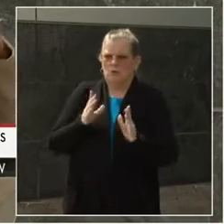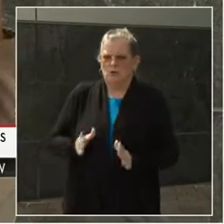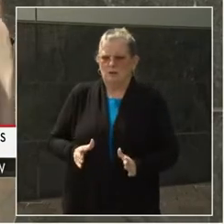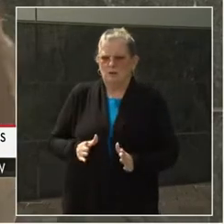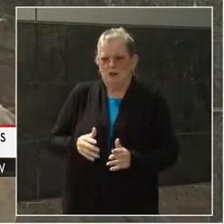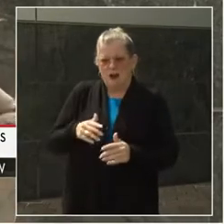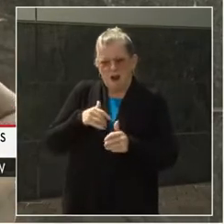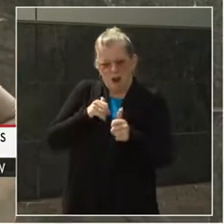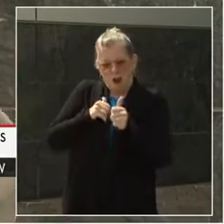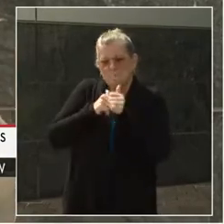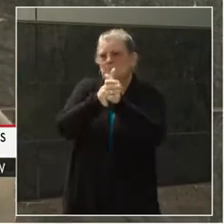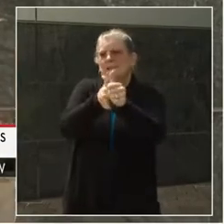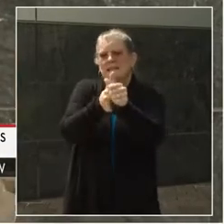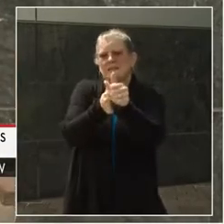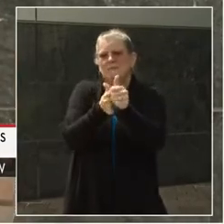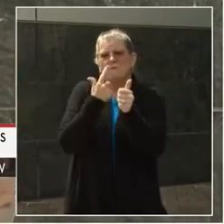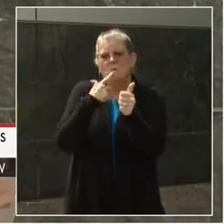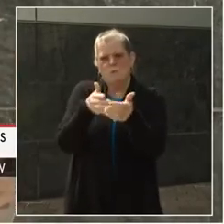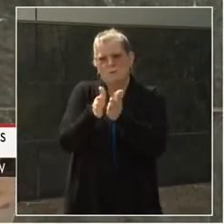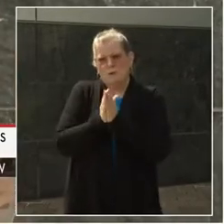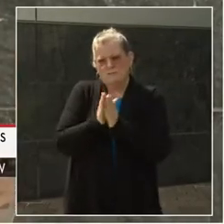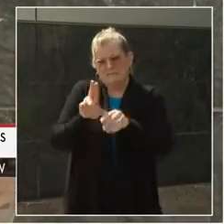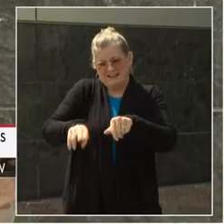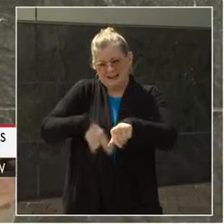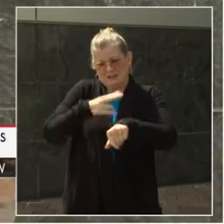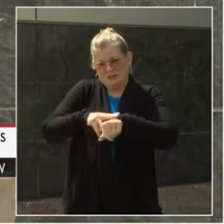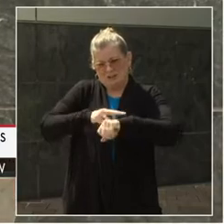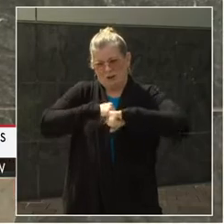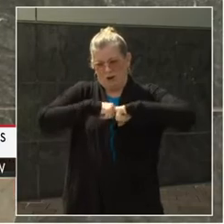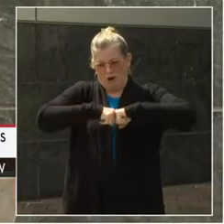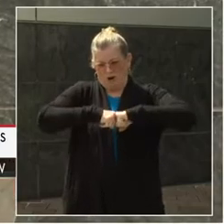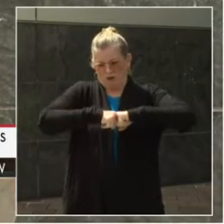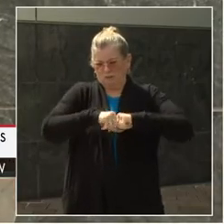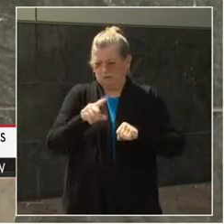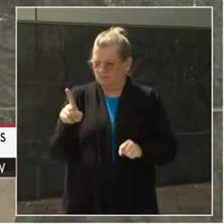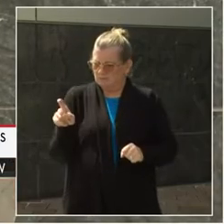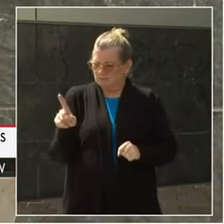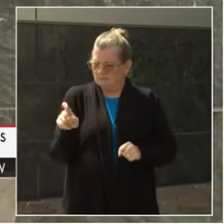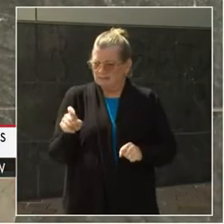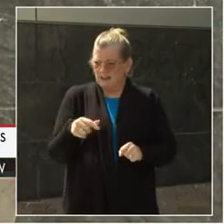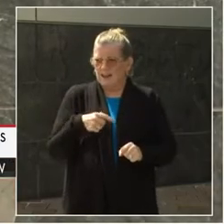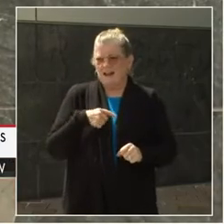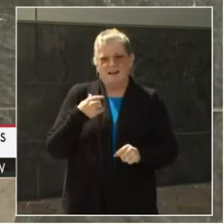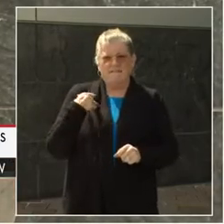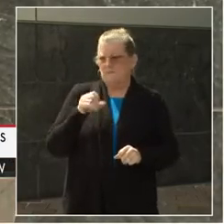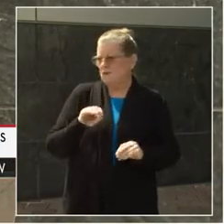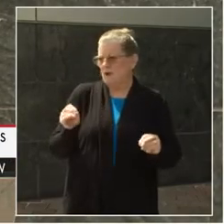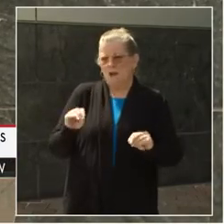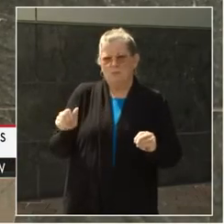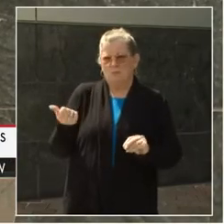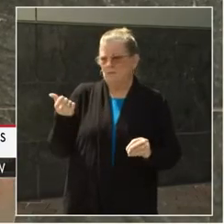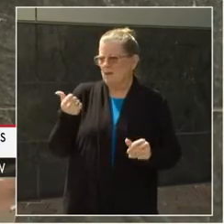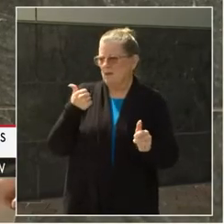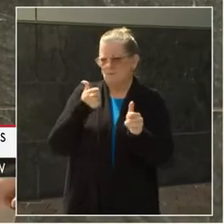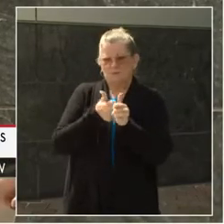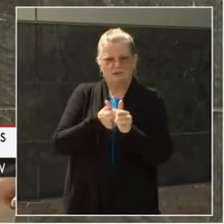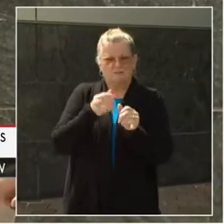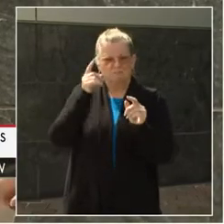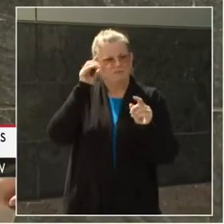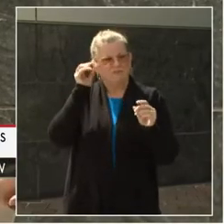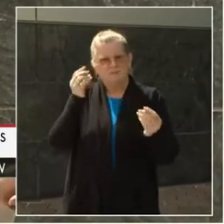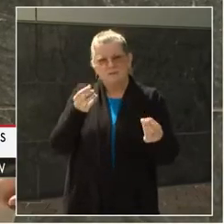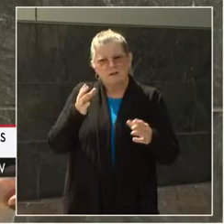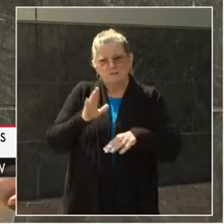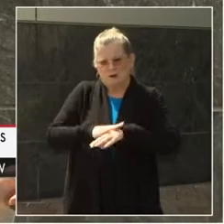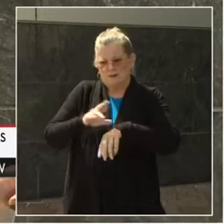the request for the National Guard? And then I have a second question. I don't have an update from the National Guard. From